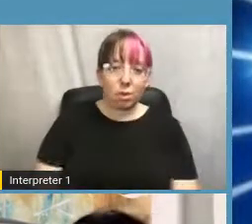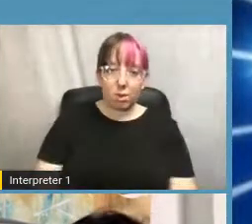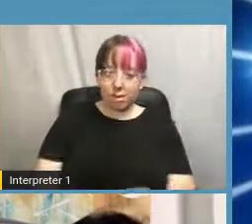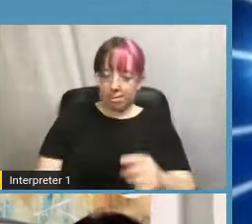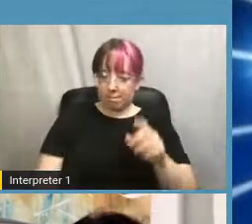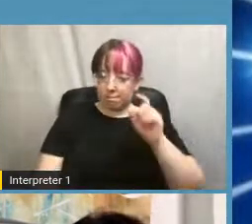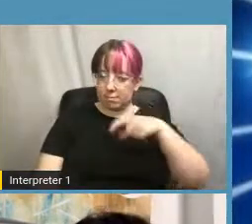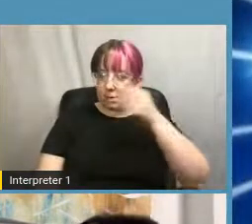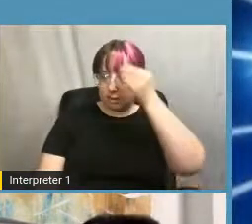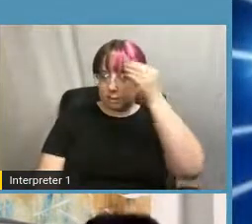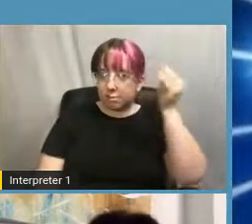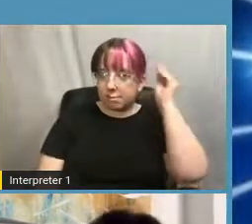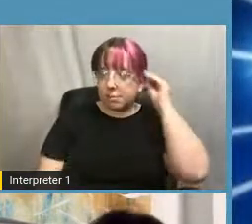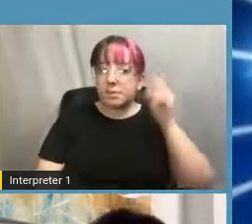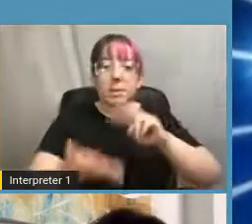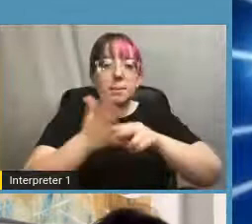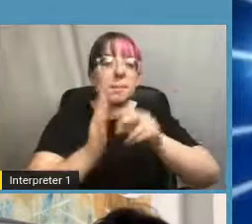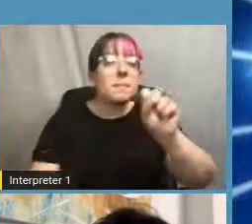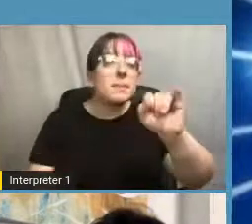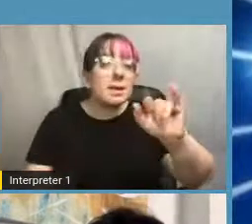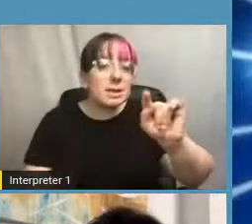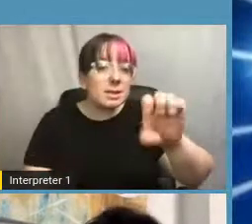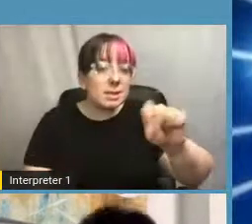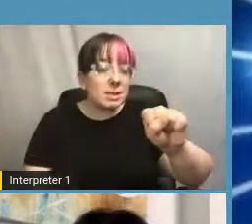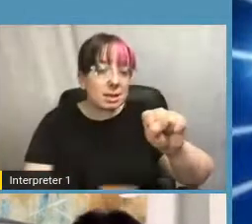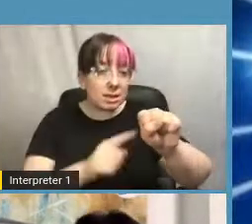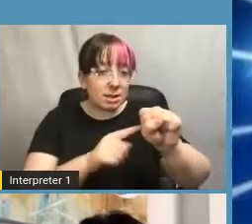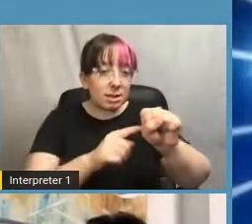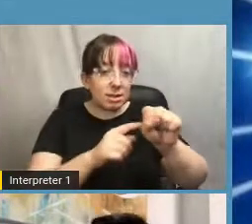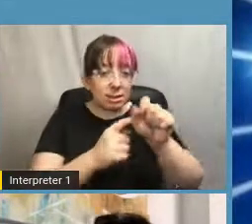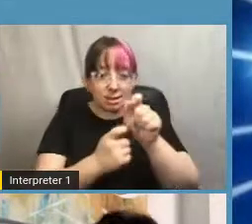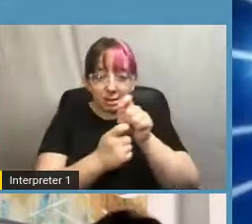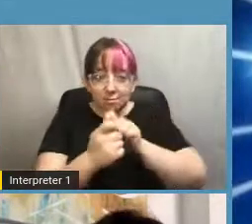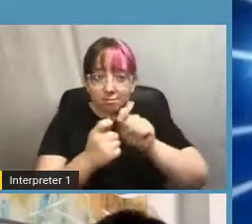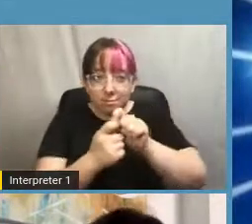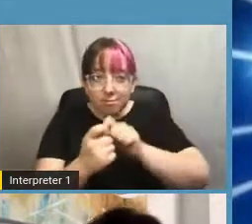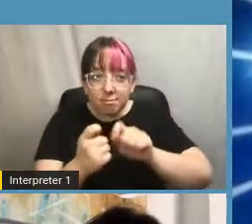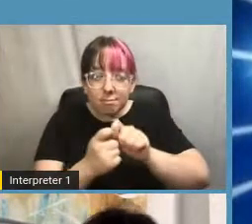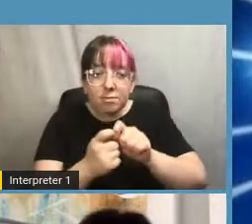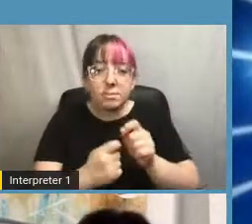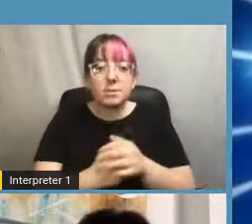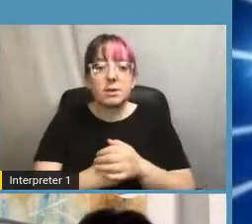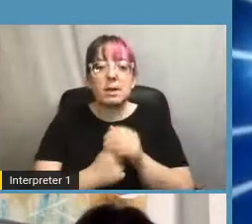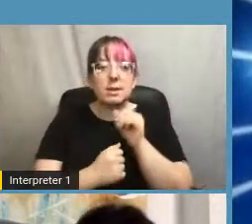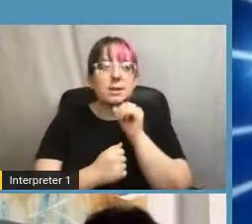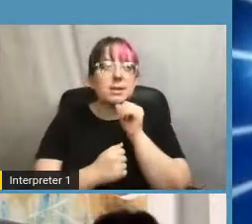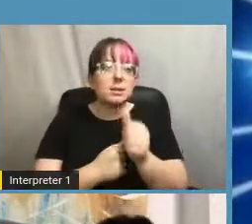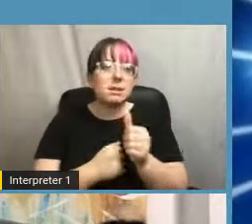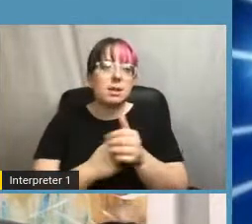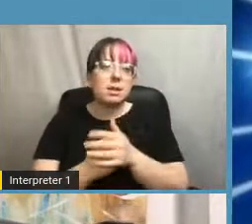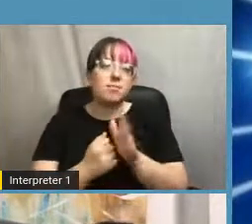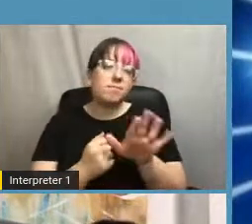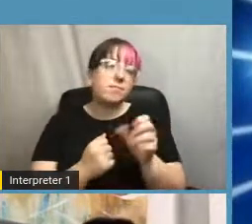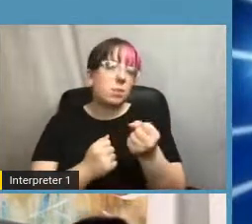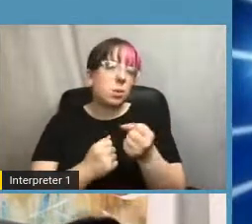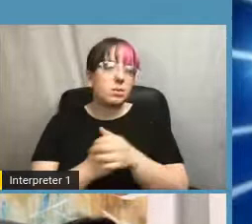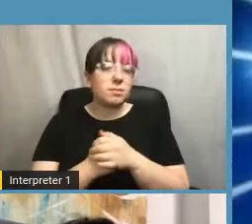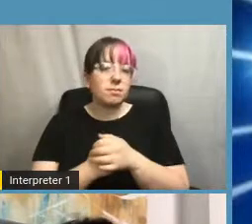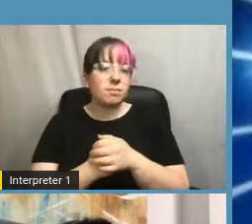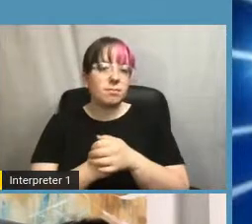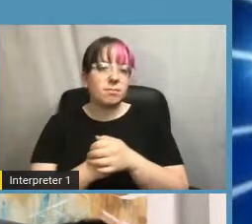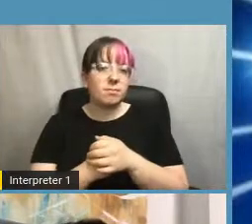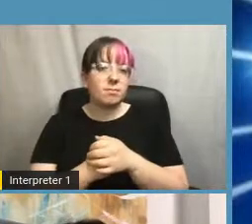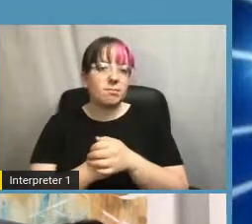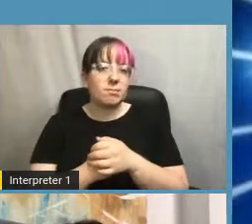So what I mean by site specificity is not exactly, hold on a second.